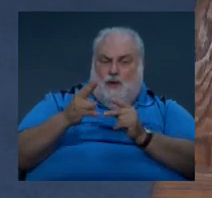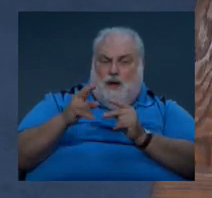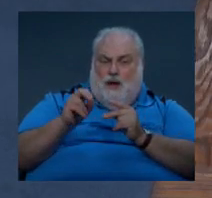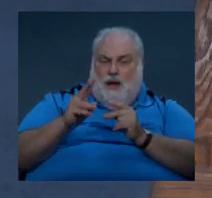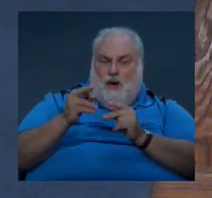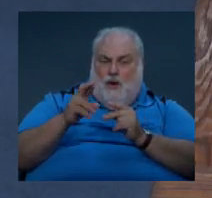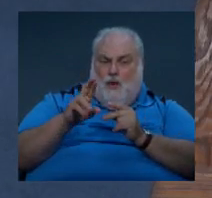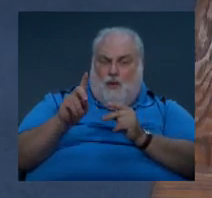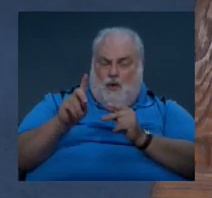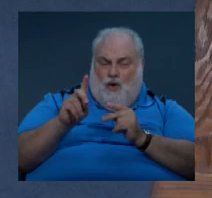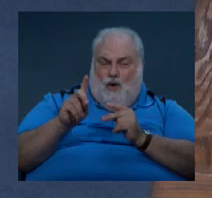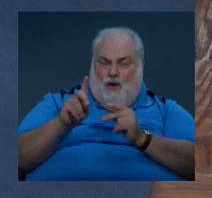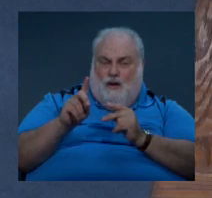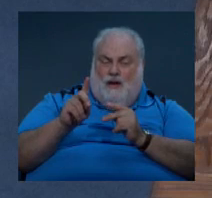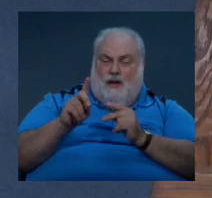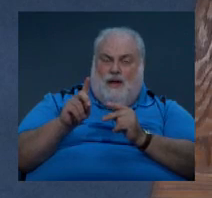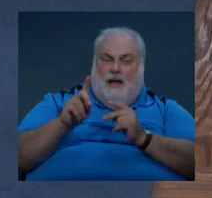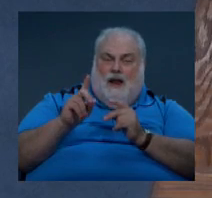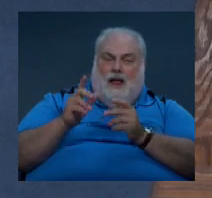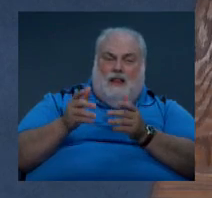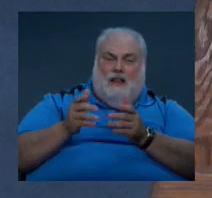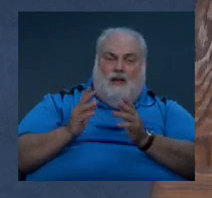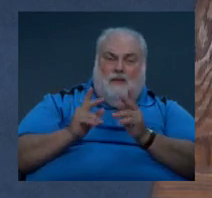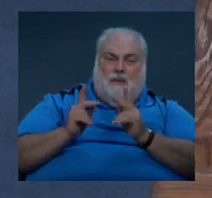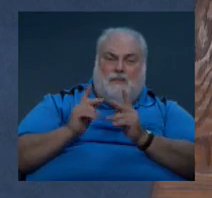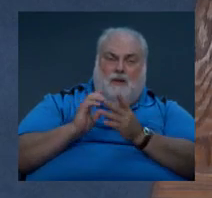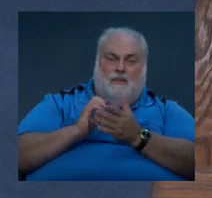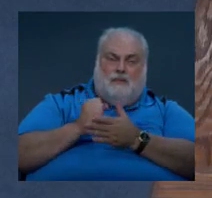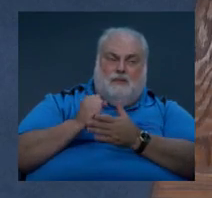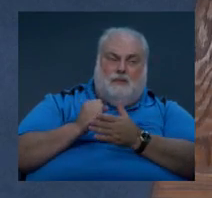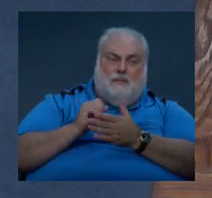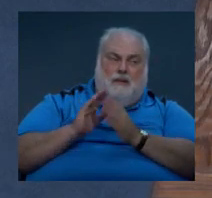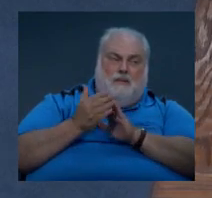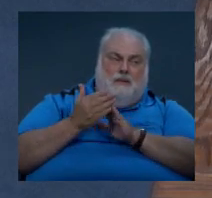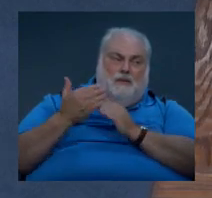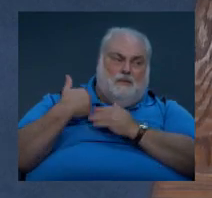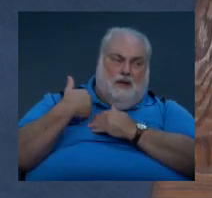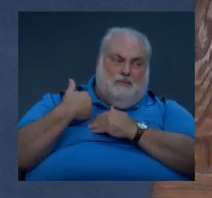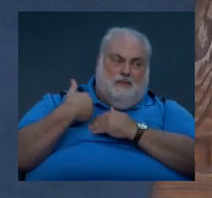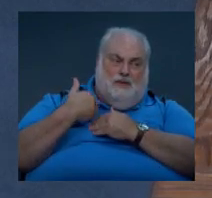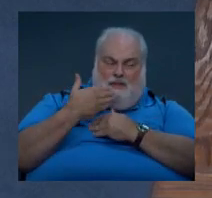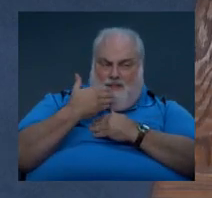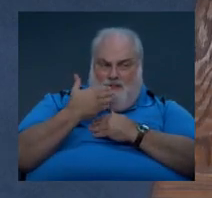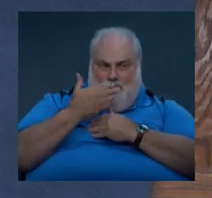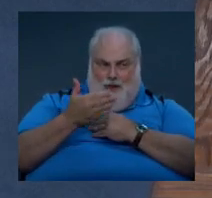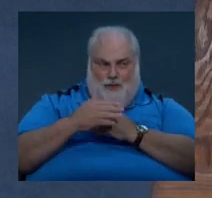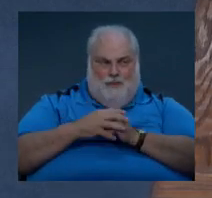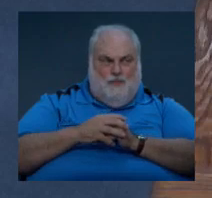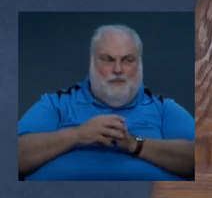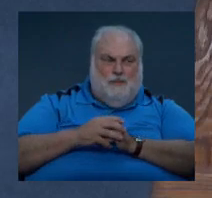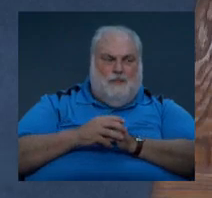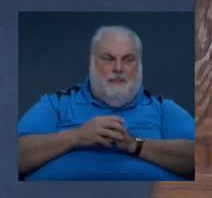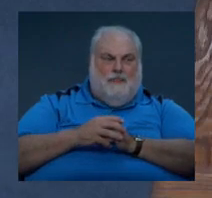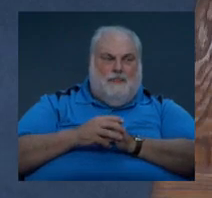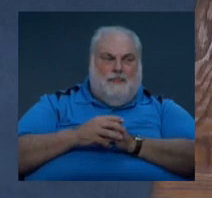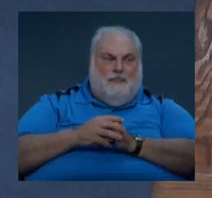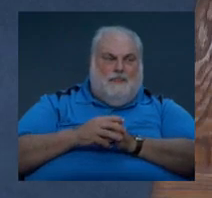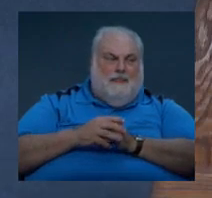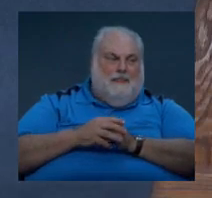just giving folks an opportunity to become responsible homeowners. Thank you.